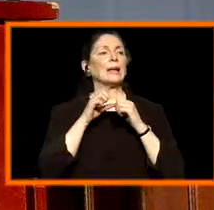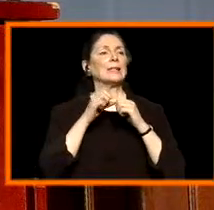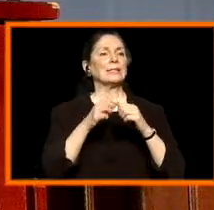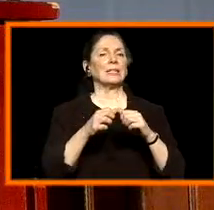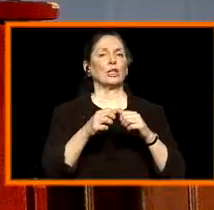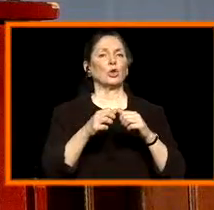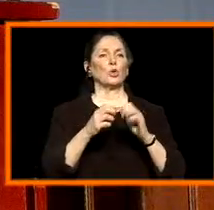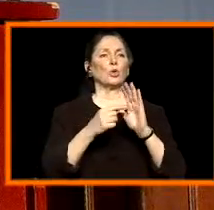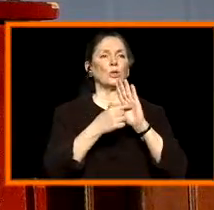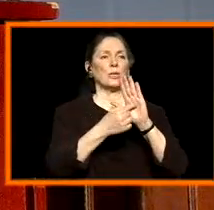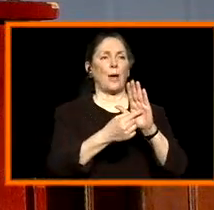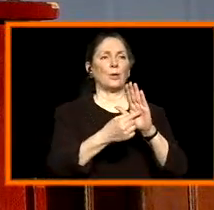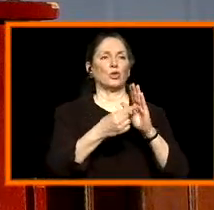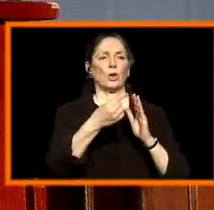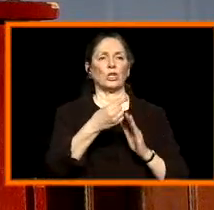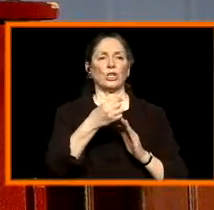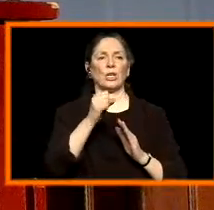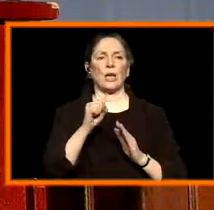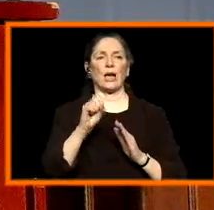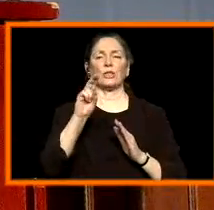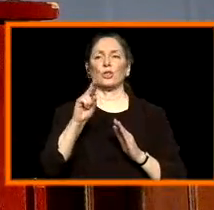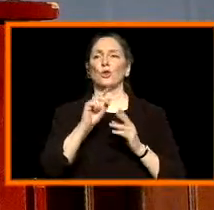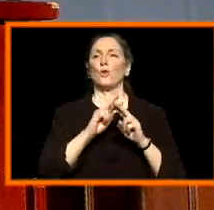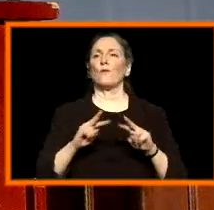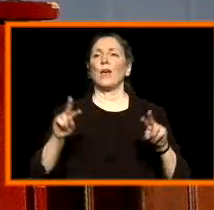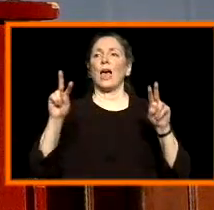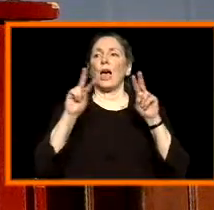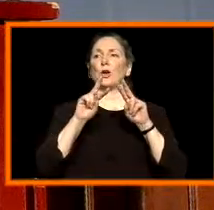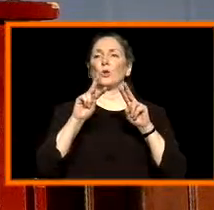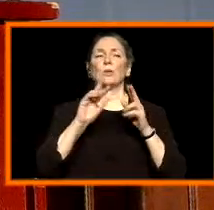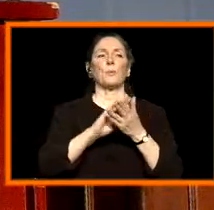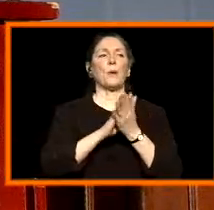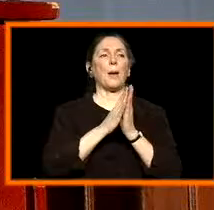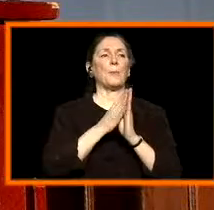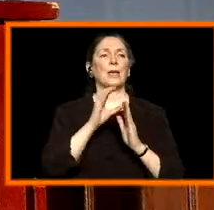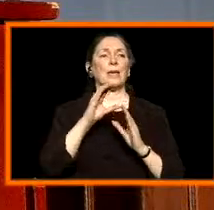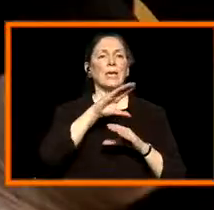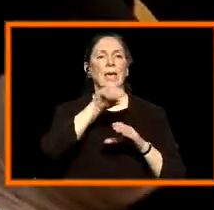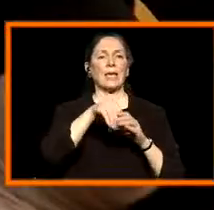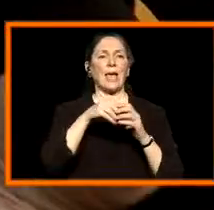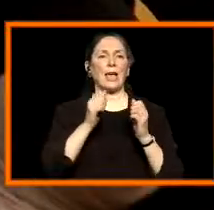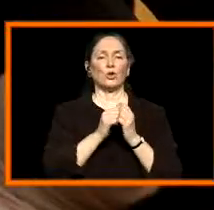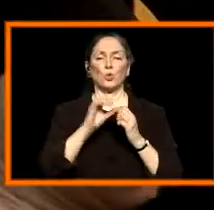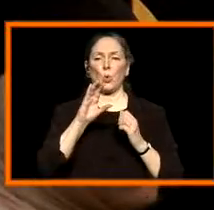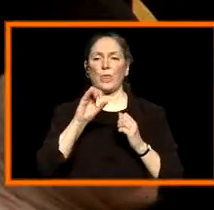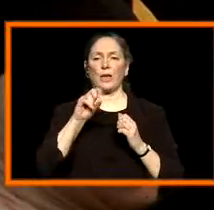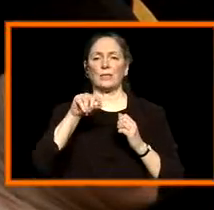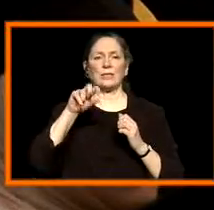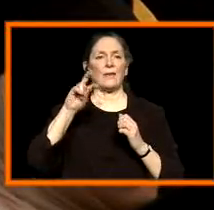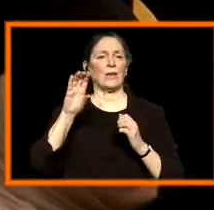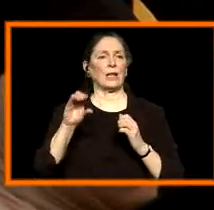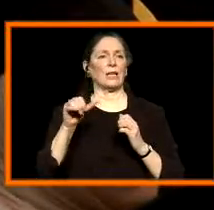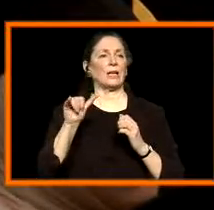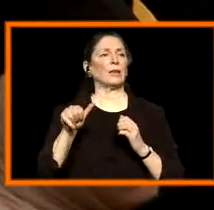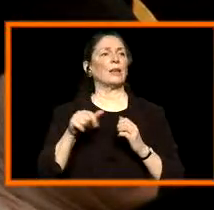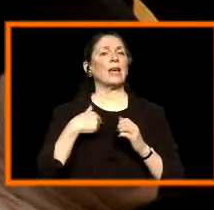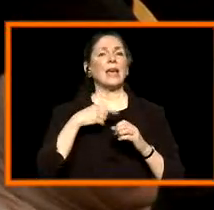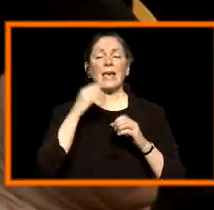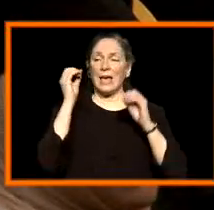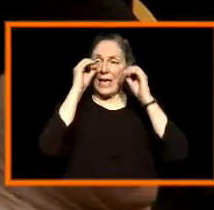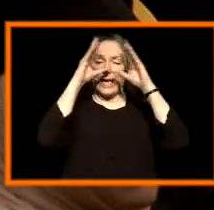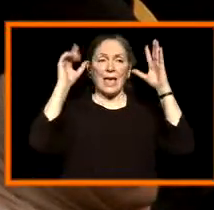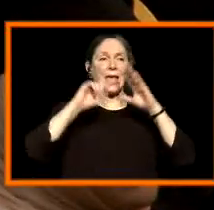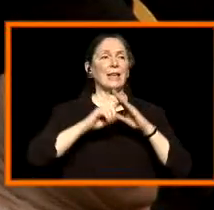Continue demonstrating GSU values by being civically engaged, innovative, and as a